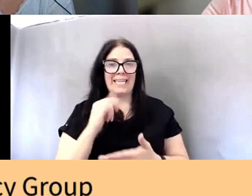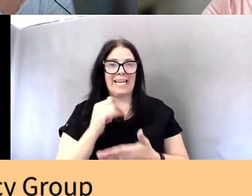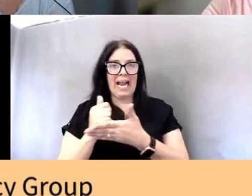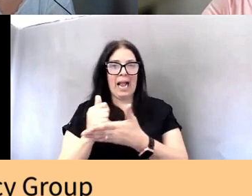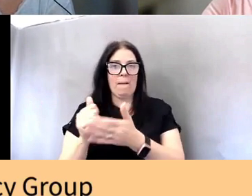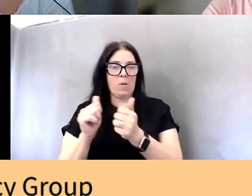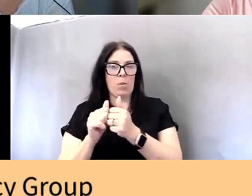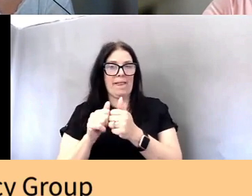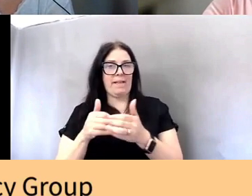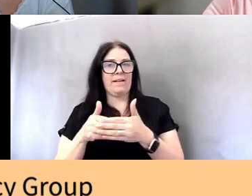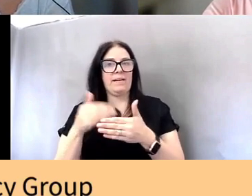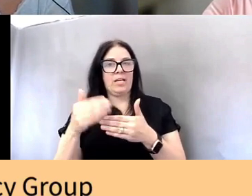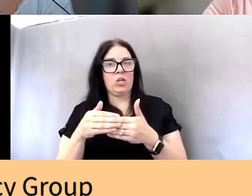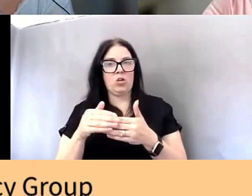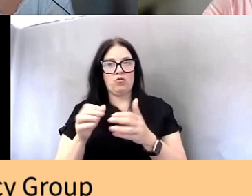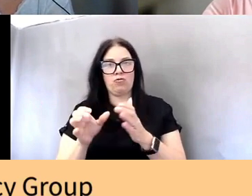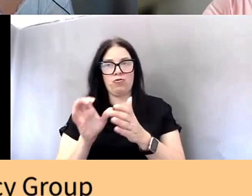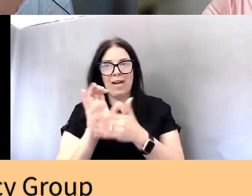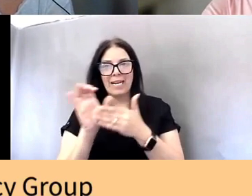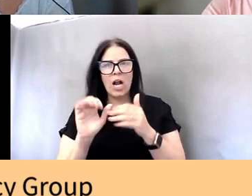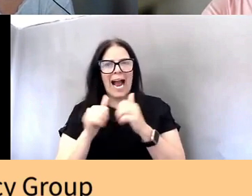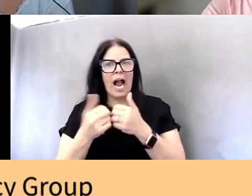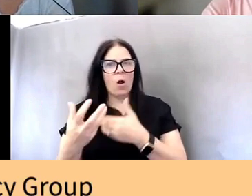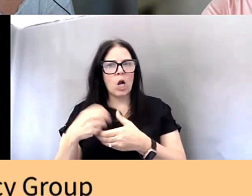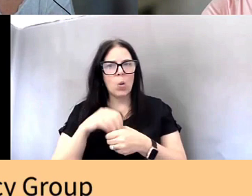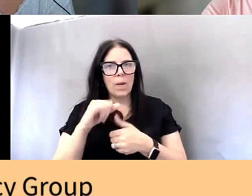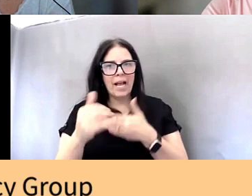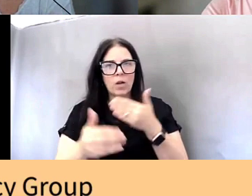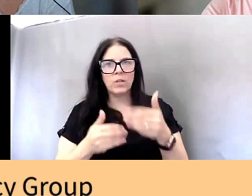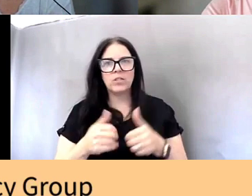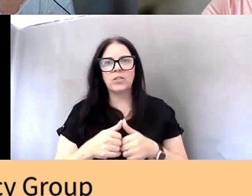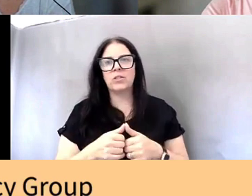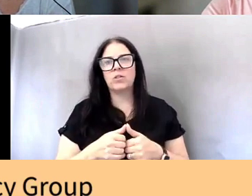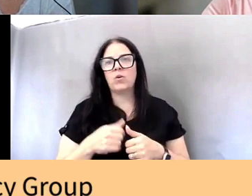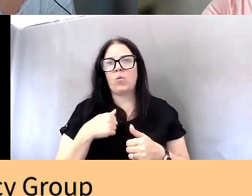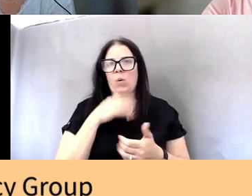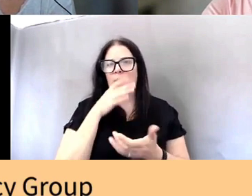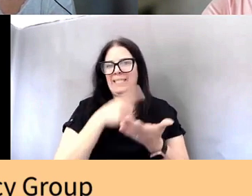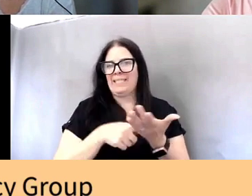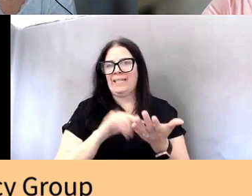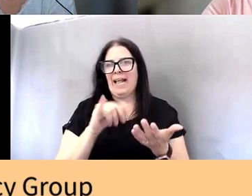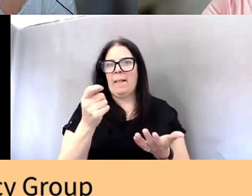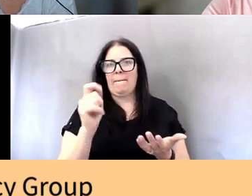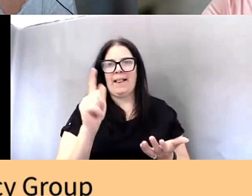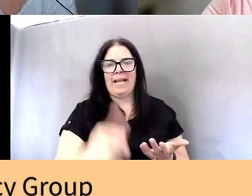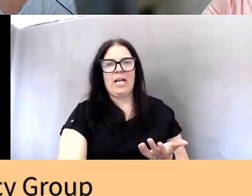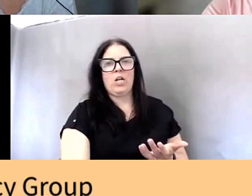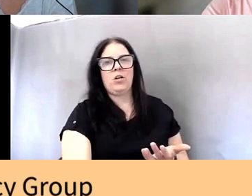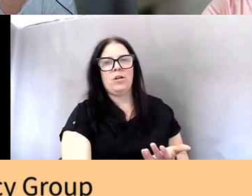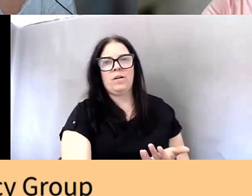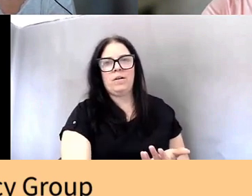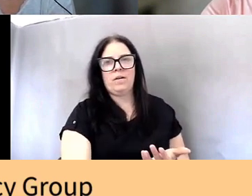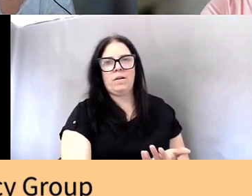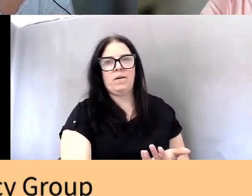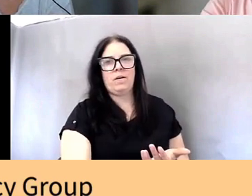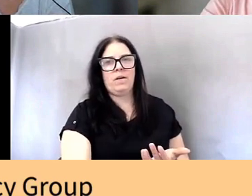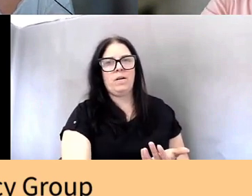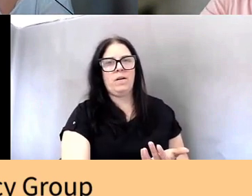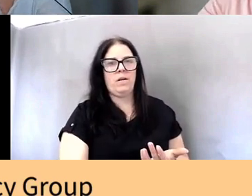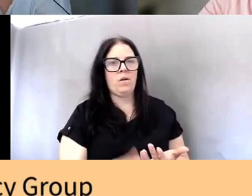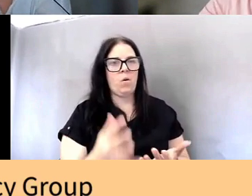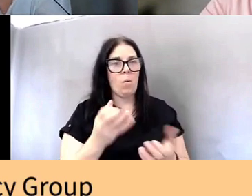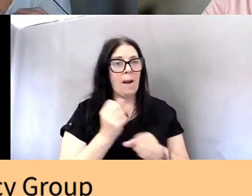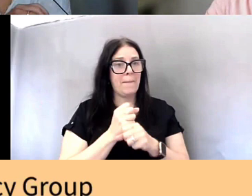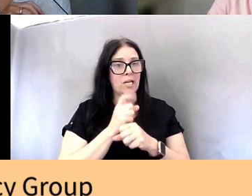criteria for including resources. We're going to talk about those a bit later, but to make sure that we have